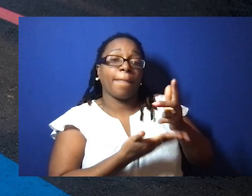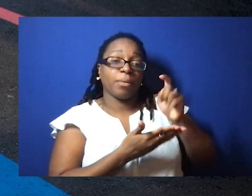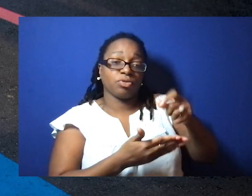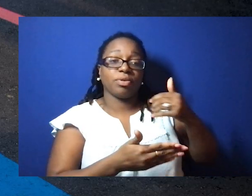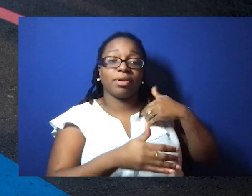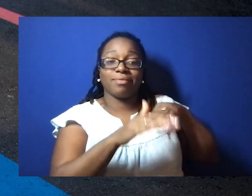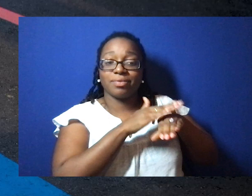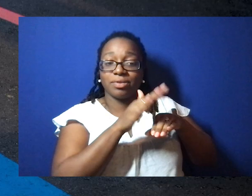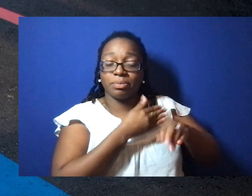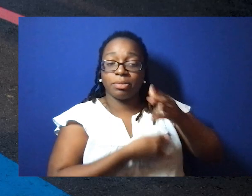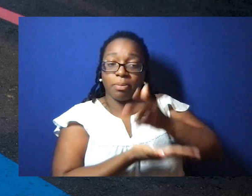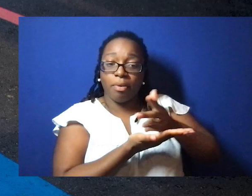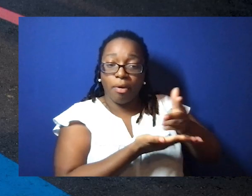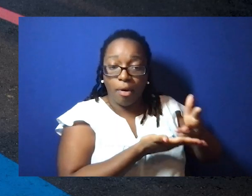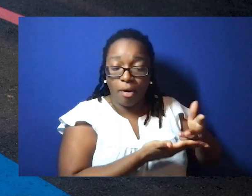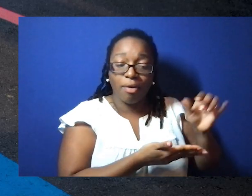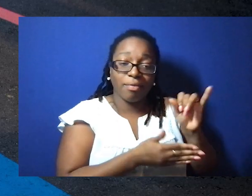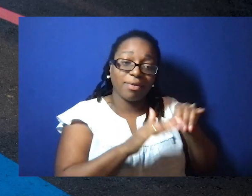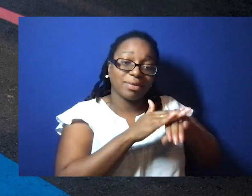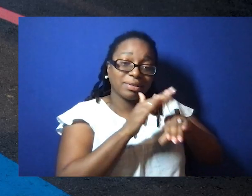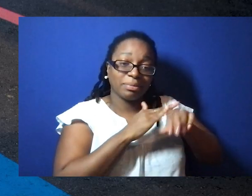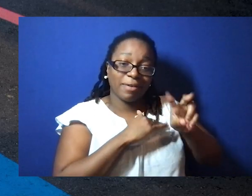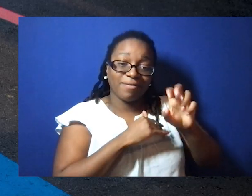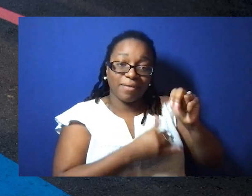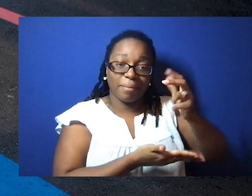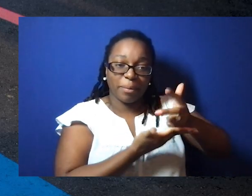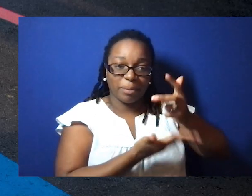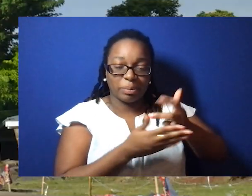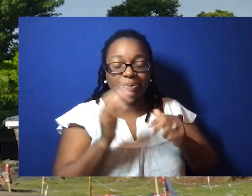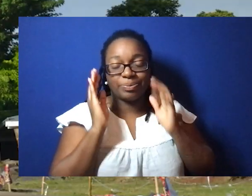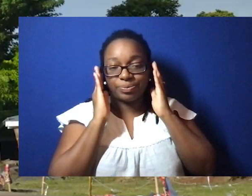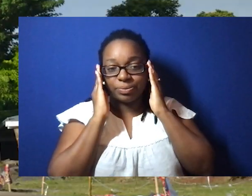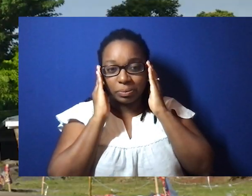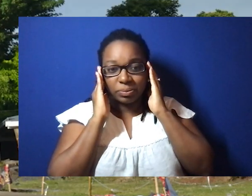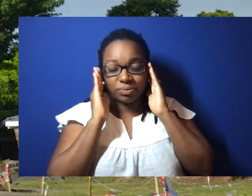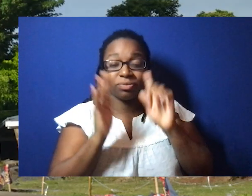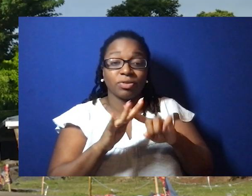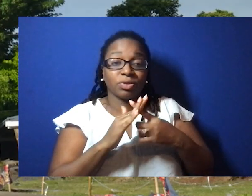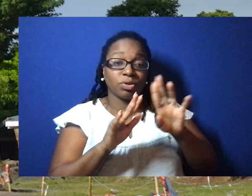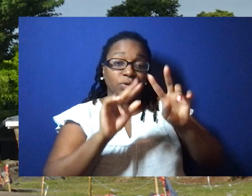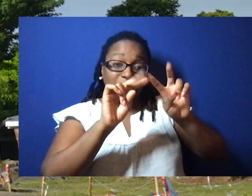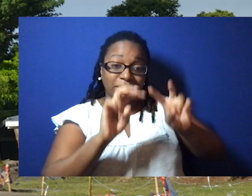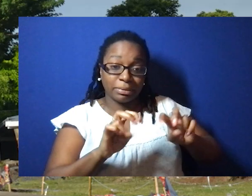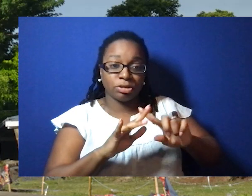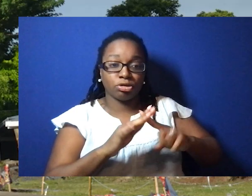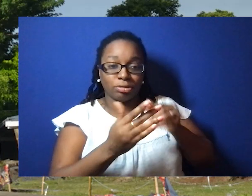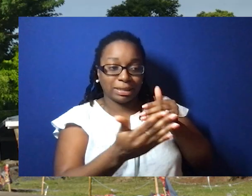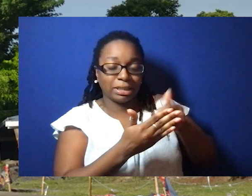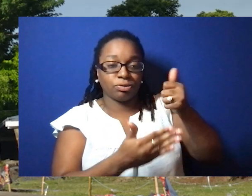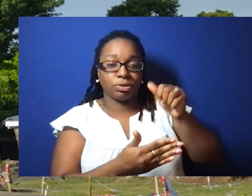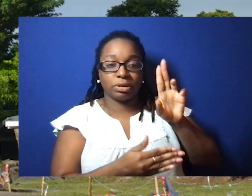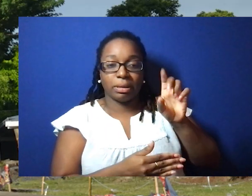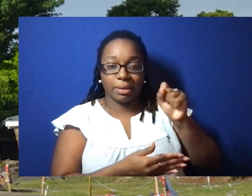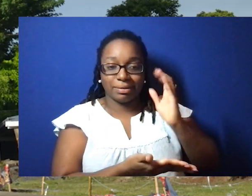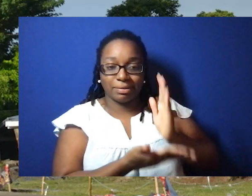include accessible parking spaces, including accessible van parking. To begin your assessment, start at the nearest